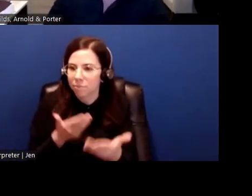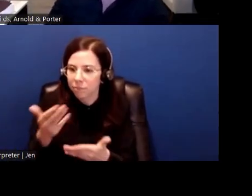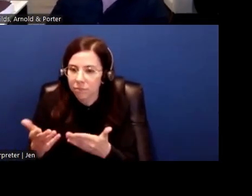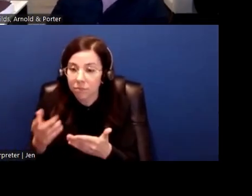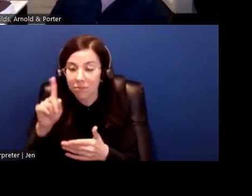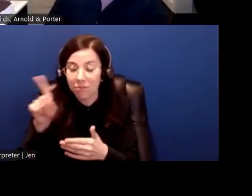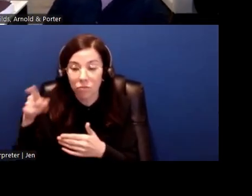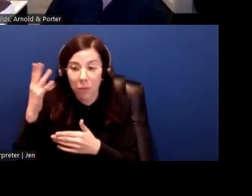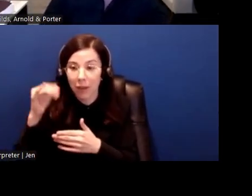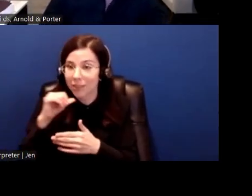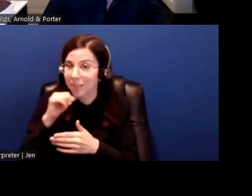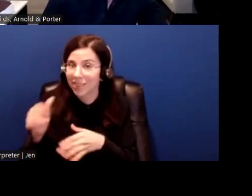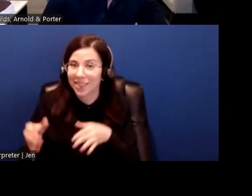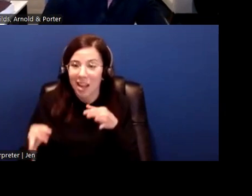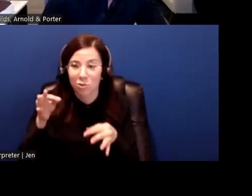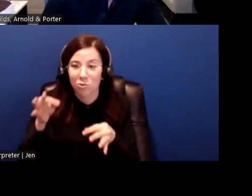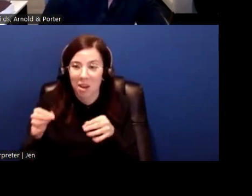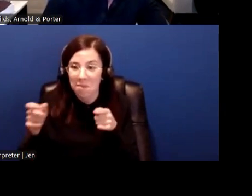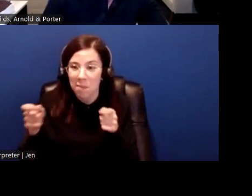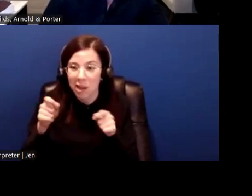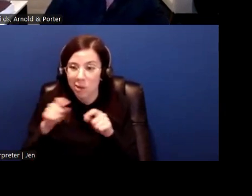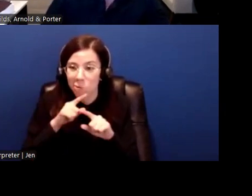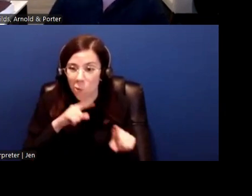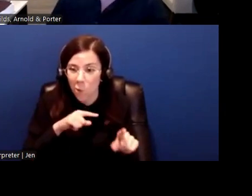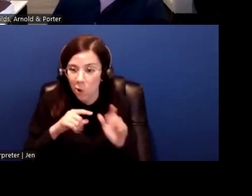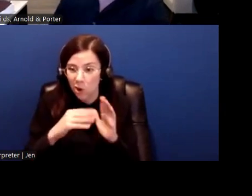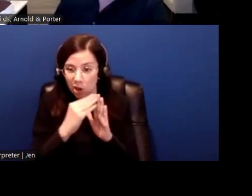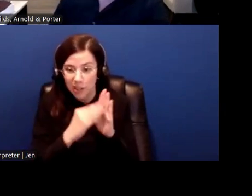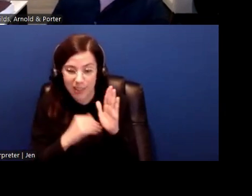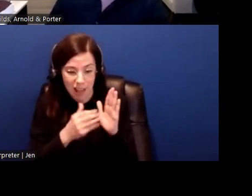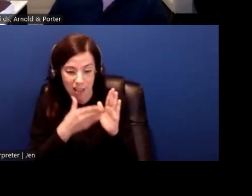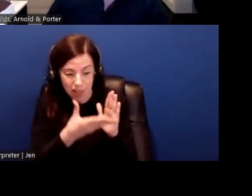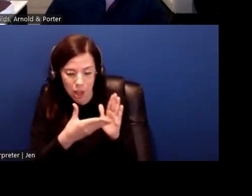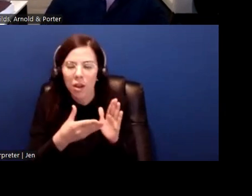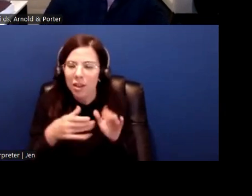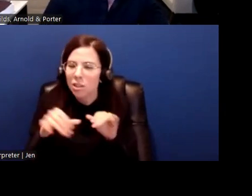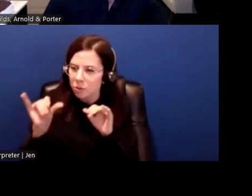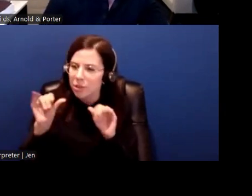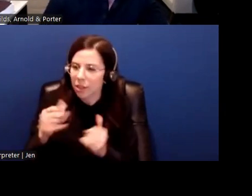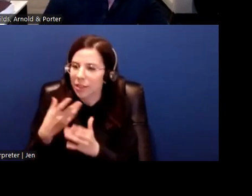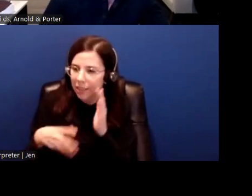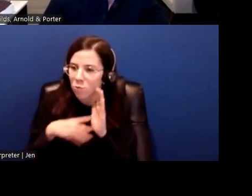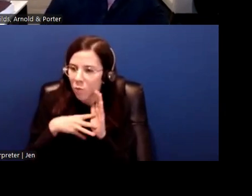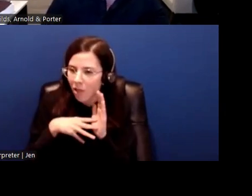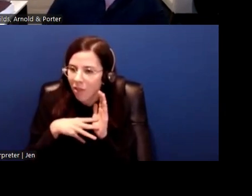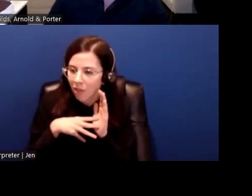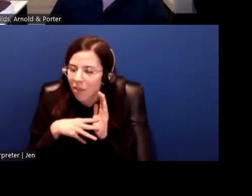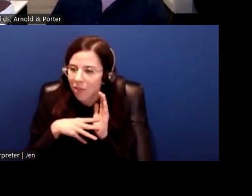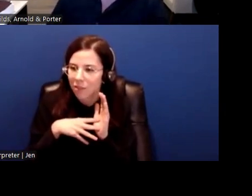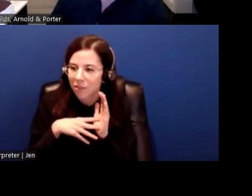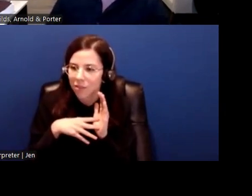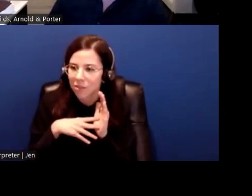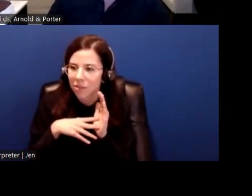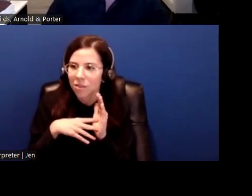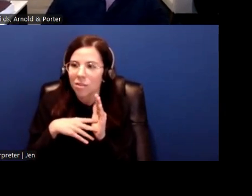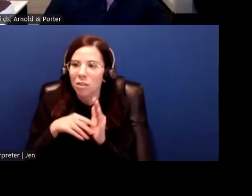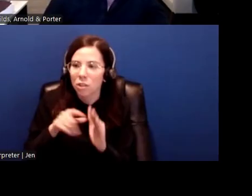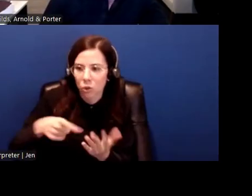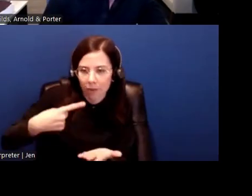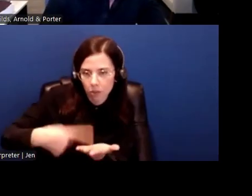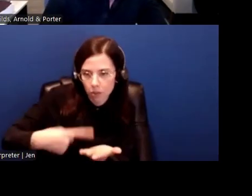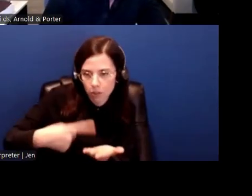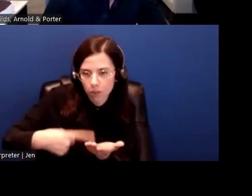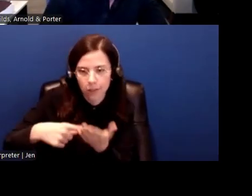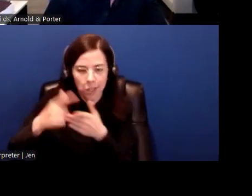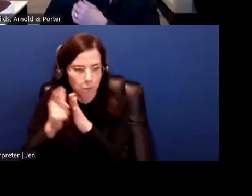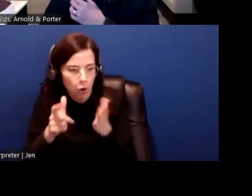a trial management order, though, doesn't mean one couldn't be scheduled. And it's important for you to stay connected with the prosecutors to make sure you're aware of